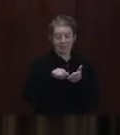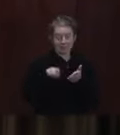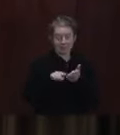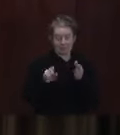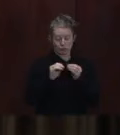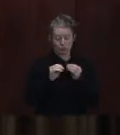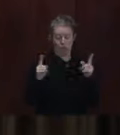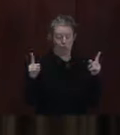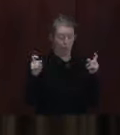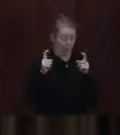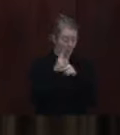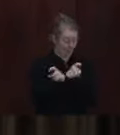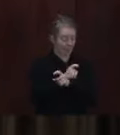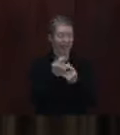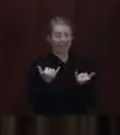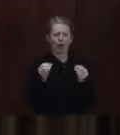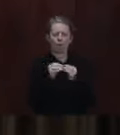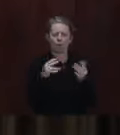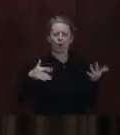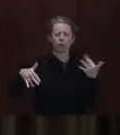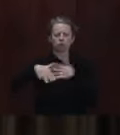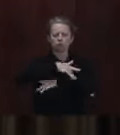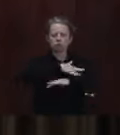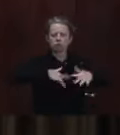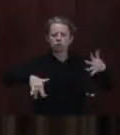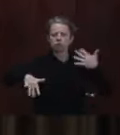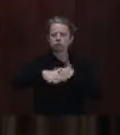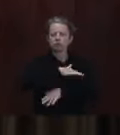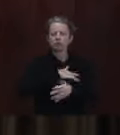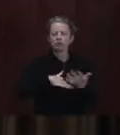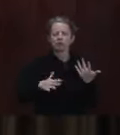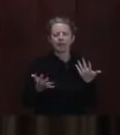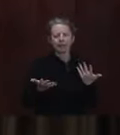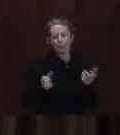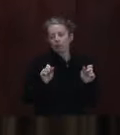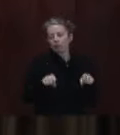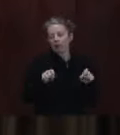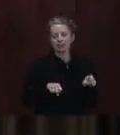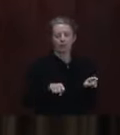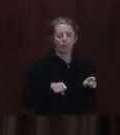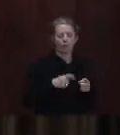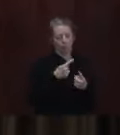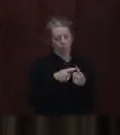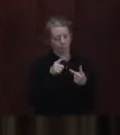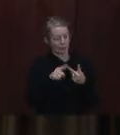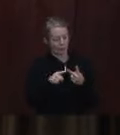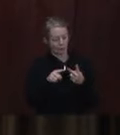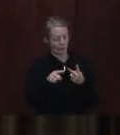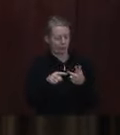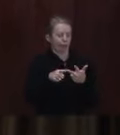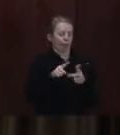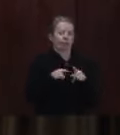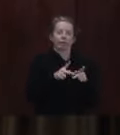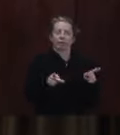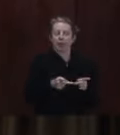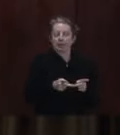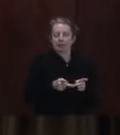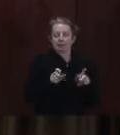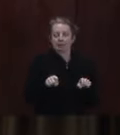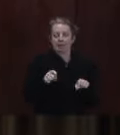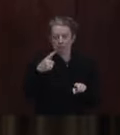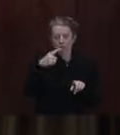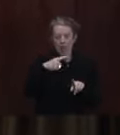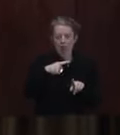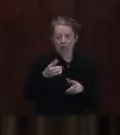moving around a lot more. So it could have been a couple of different places where they got exposed, and they may not know exactly if someone was sick